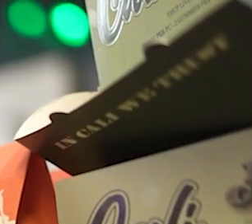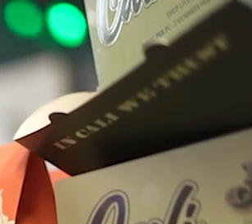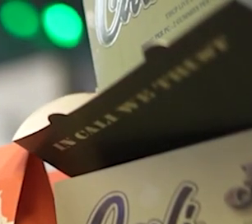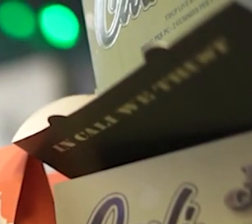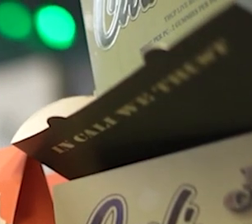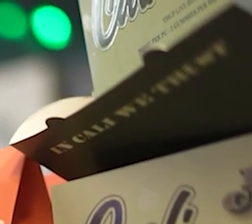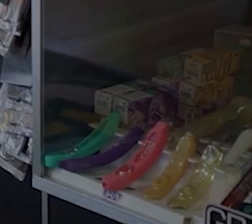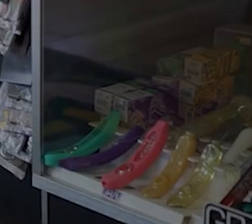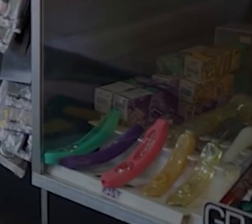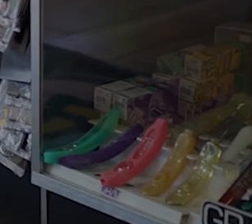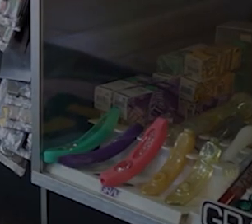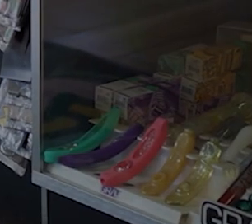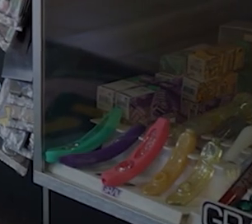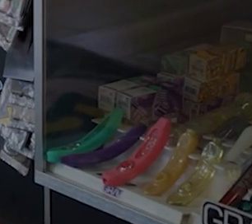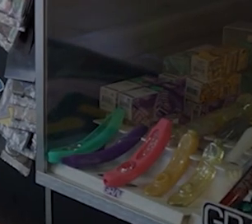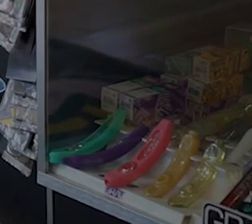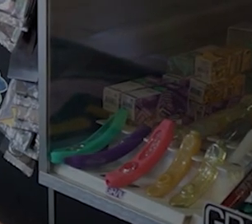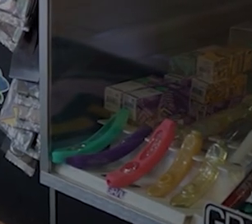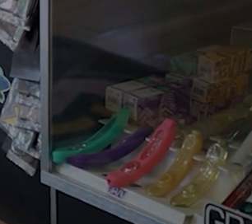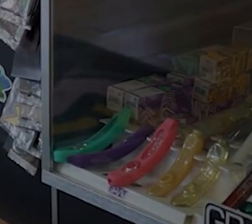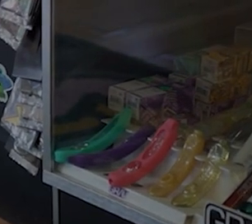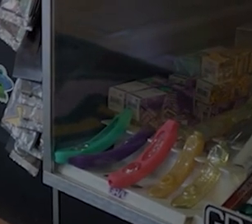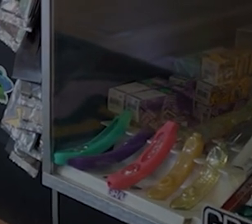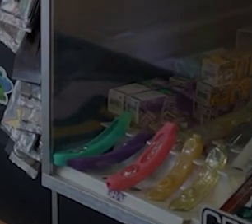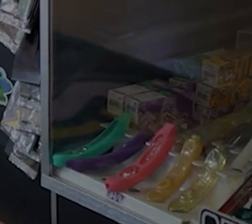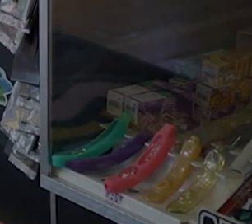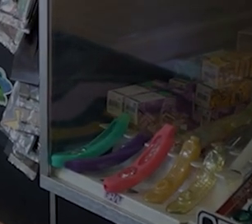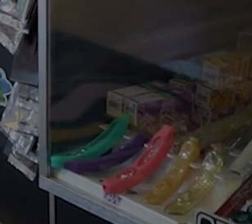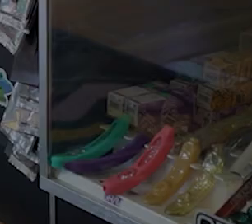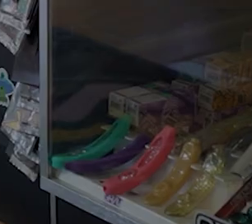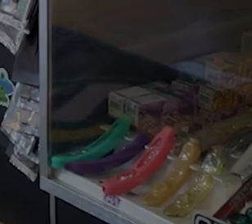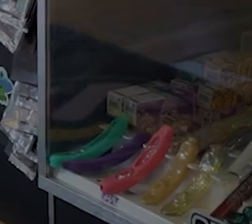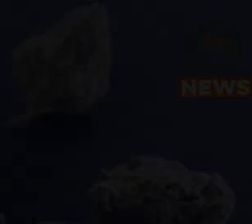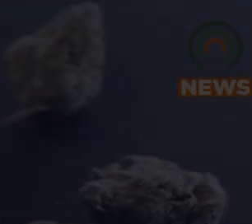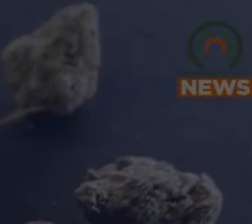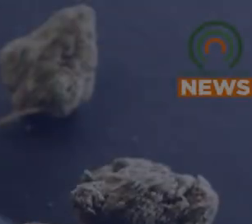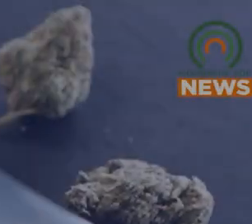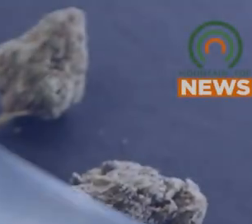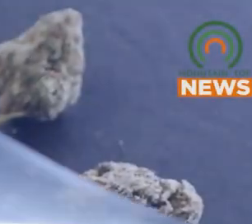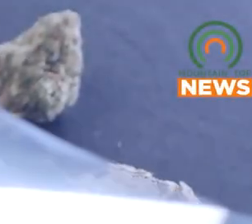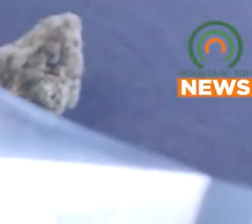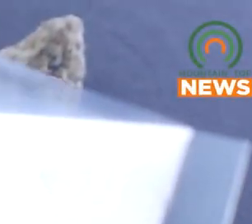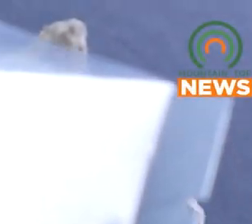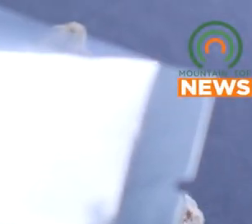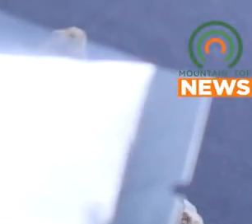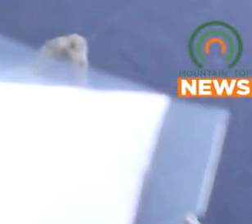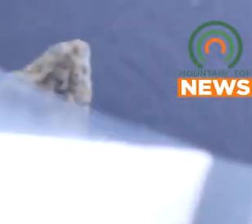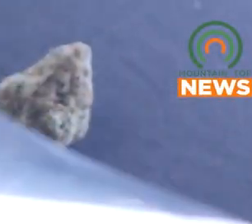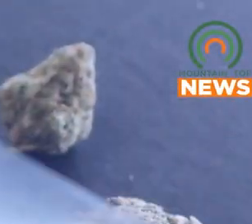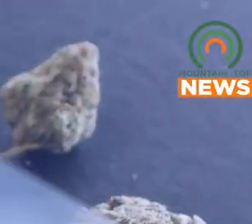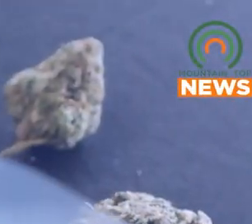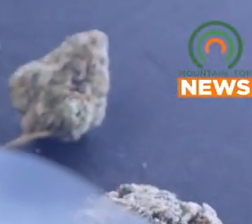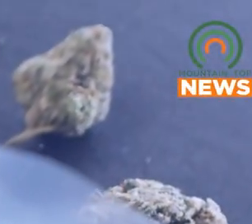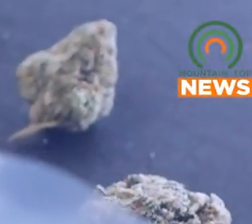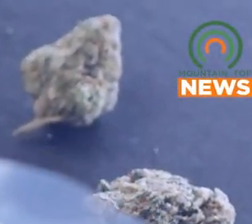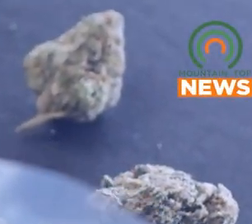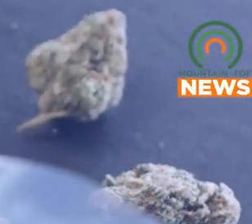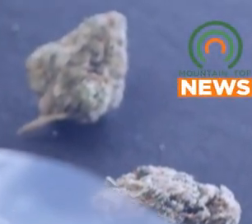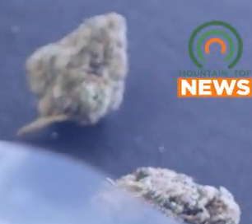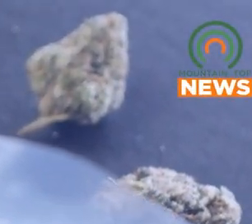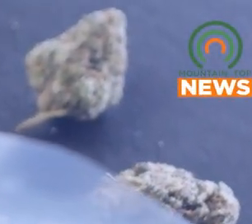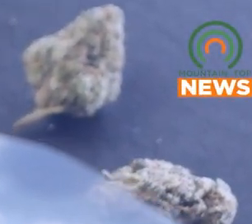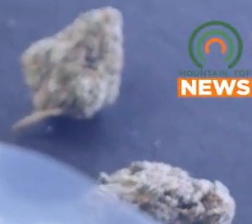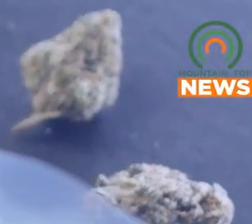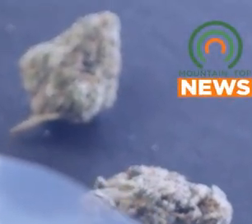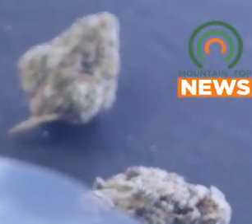glass, edibles, and more. Cole Run Caney and South Williamson. Jonathan Thompson, CEO of KCA Labs, said